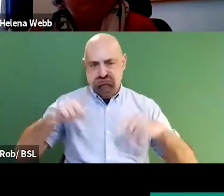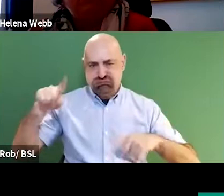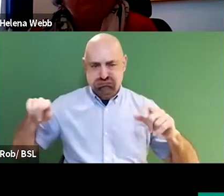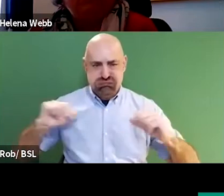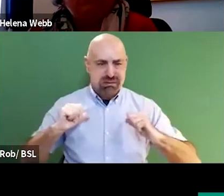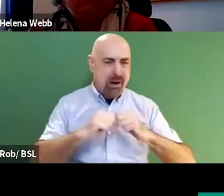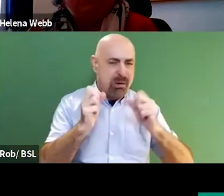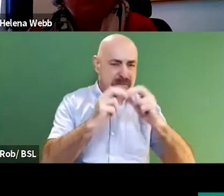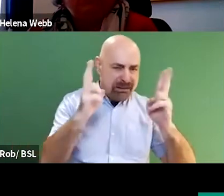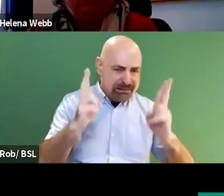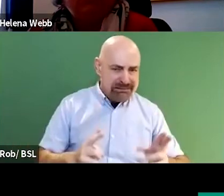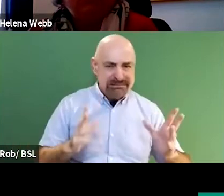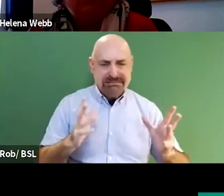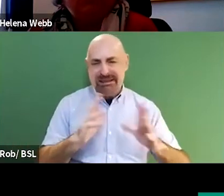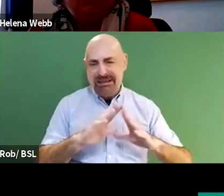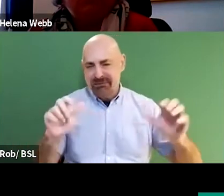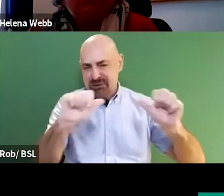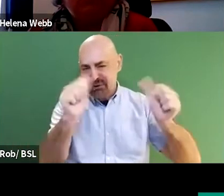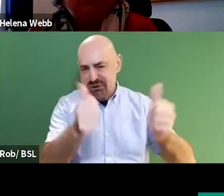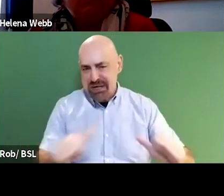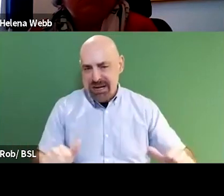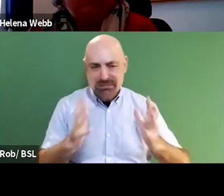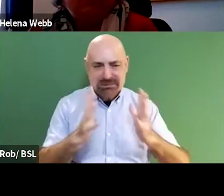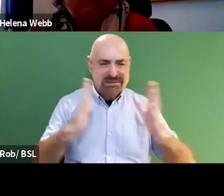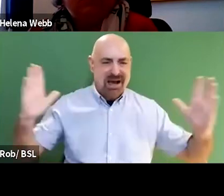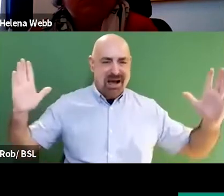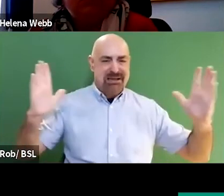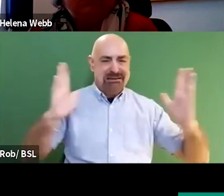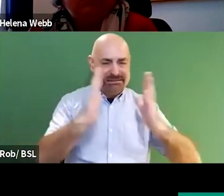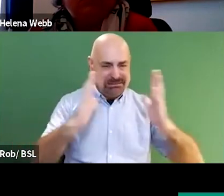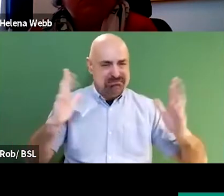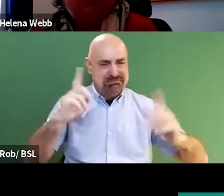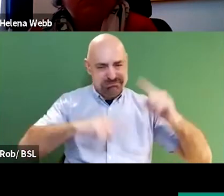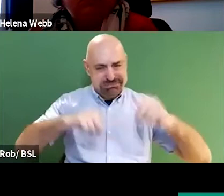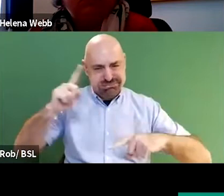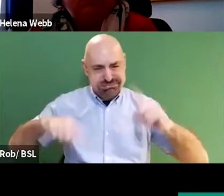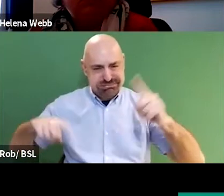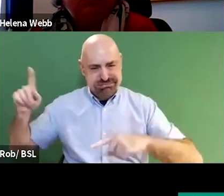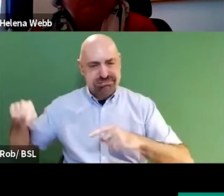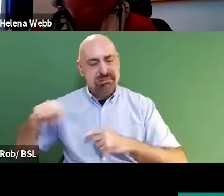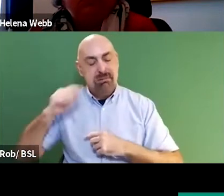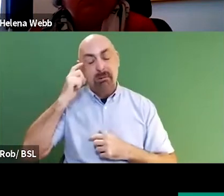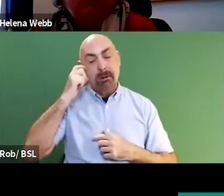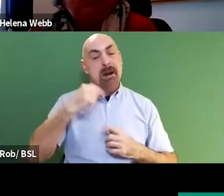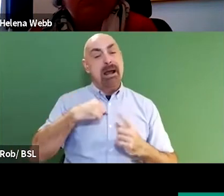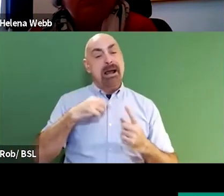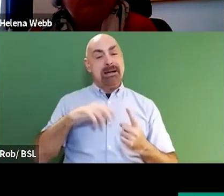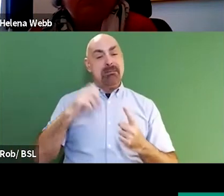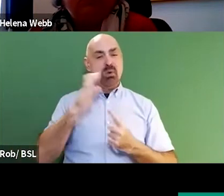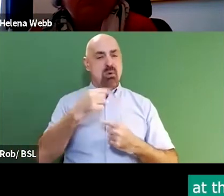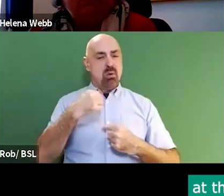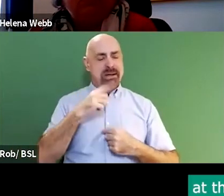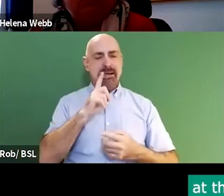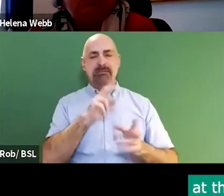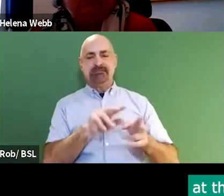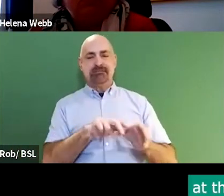come in all sorts of different shapes and sizes, and it was really important that we took a step back and really